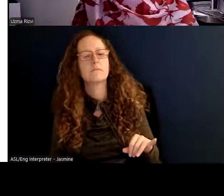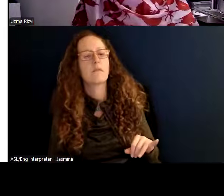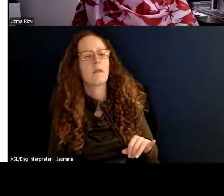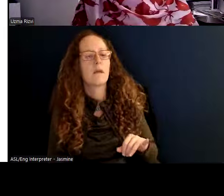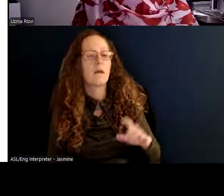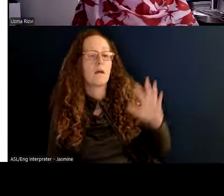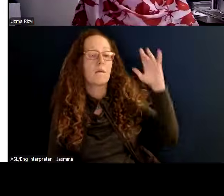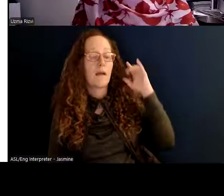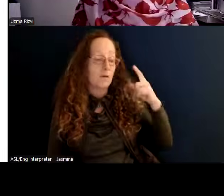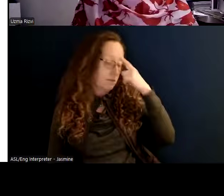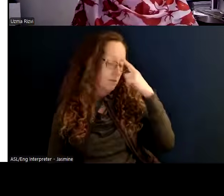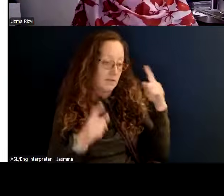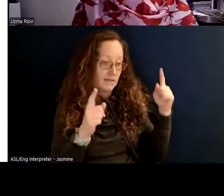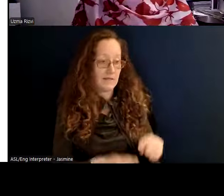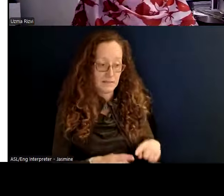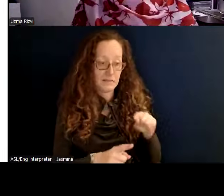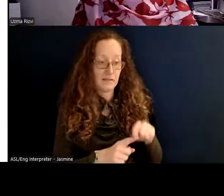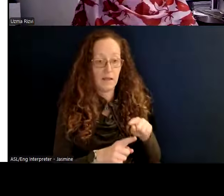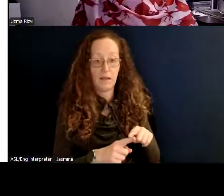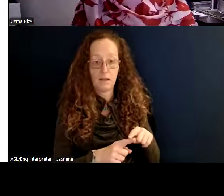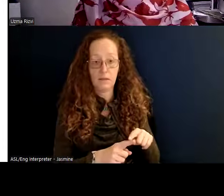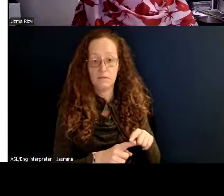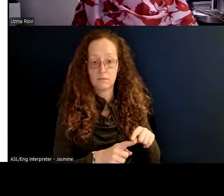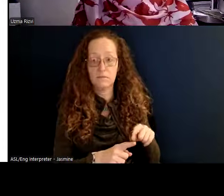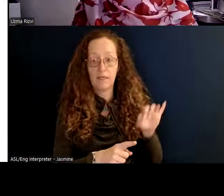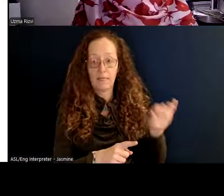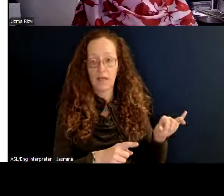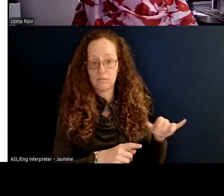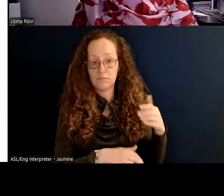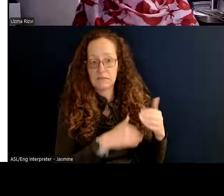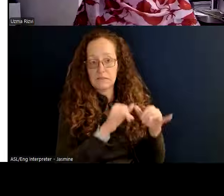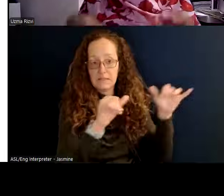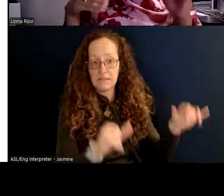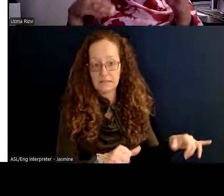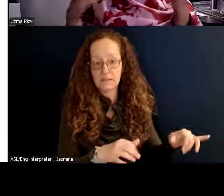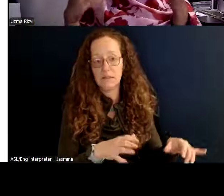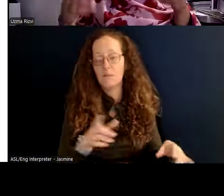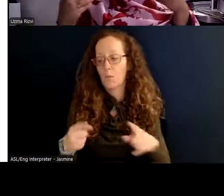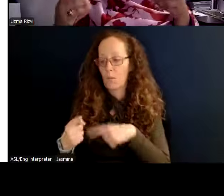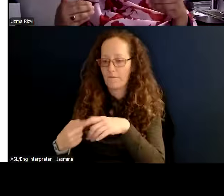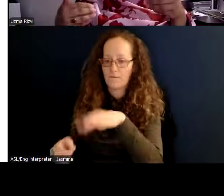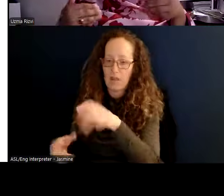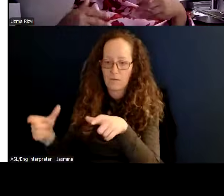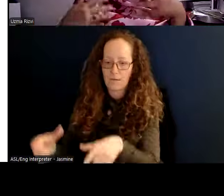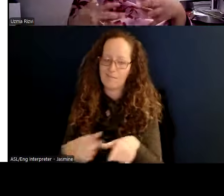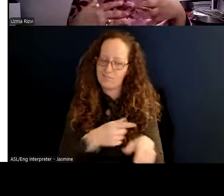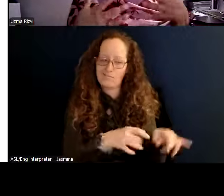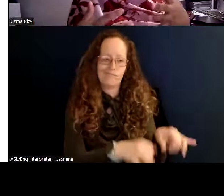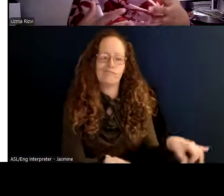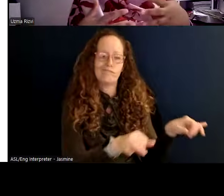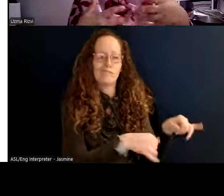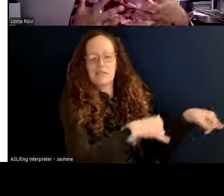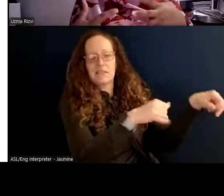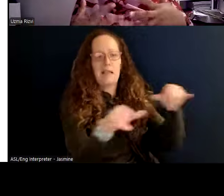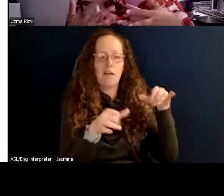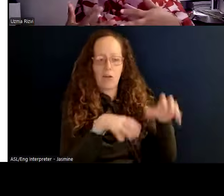of discovery at the site was the quintessential colonial bureaucratic machine. And it's within this bureaucracy that we aim to